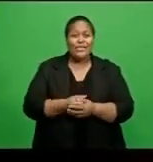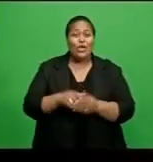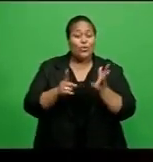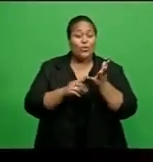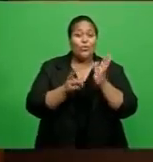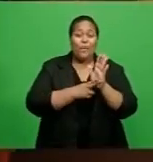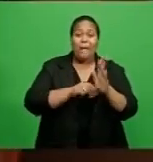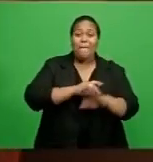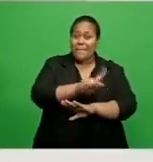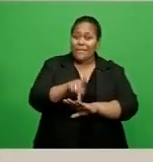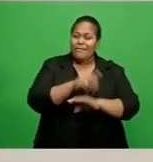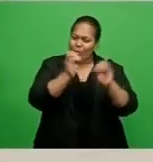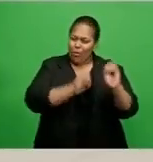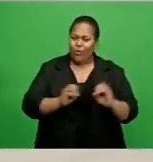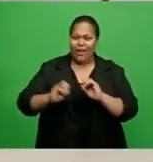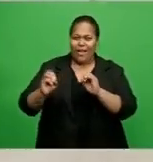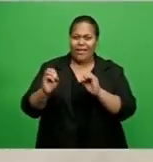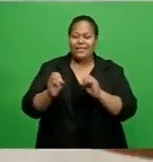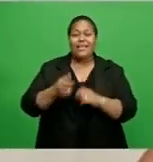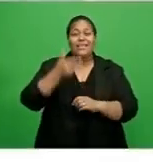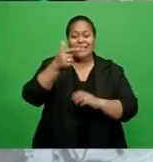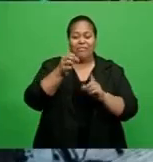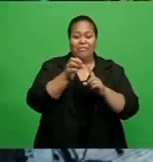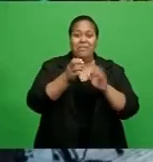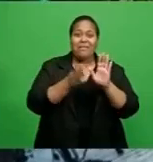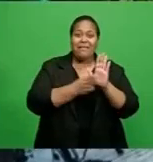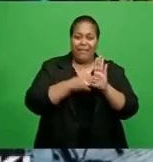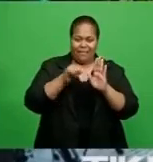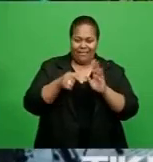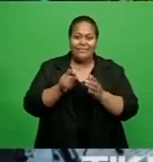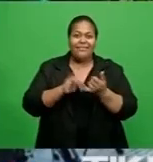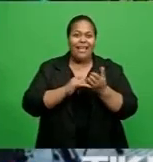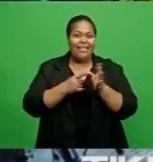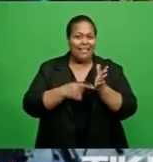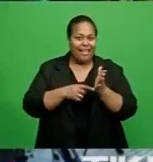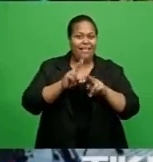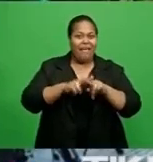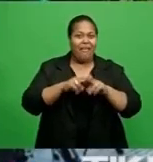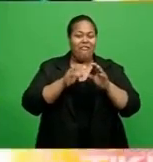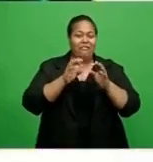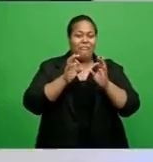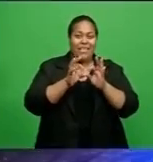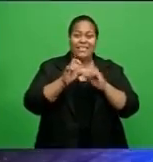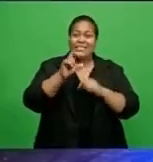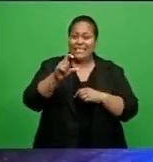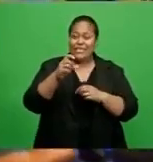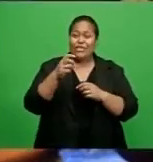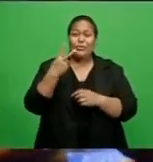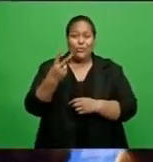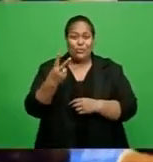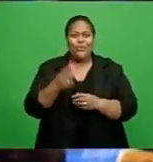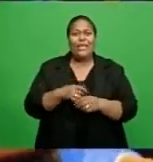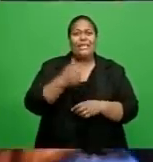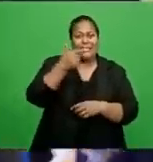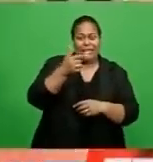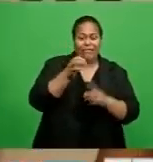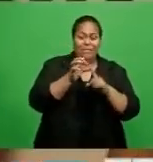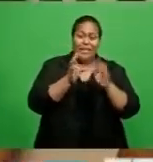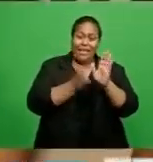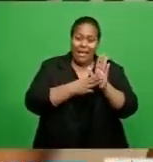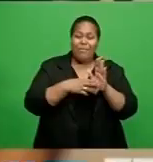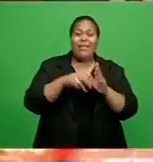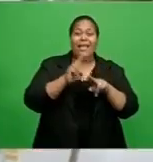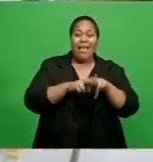Pacific and will air at 7 p.m. this Saturday on FBC2 and at 7:30 p.m. on FBC TV. It will be hosted by